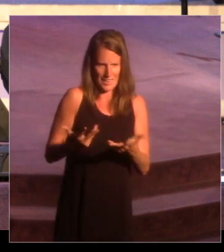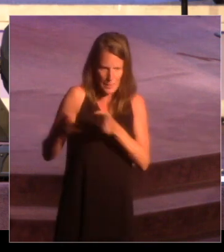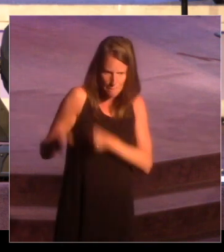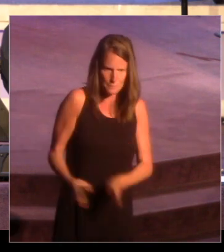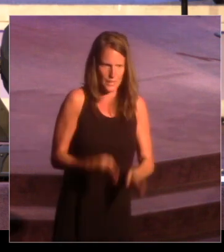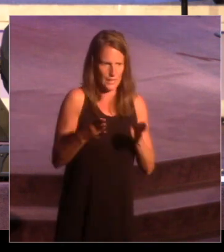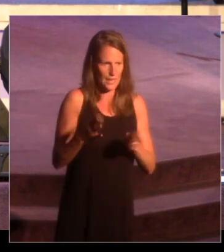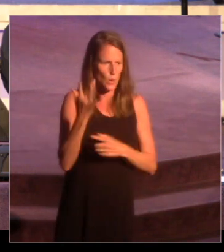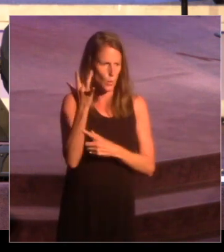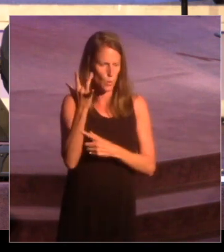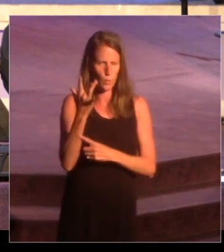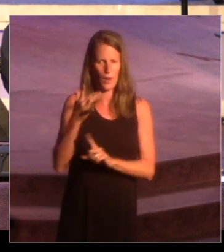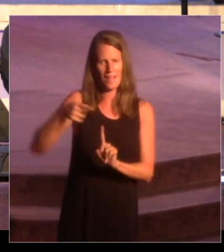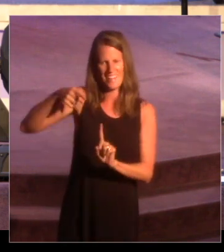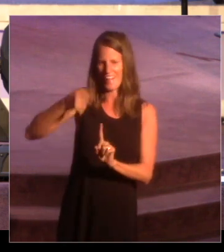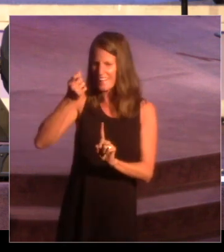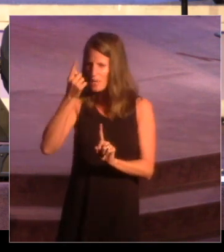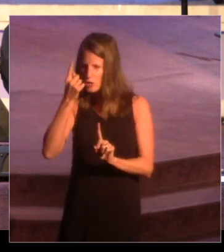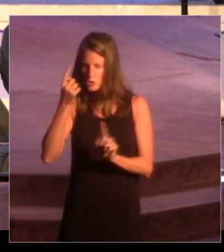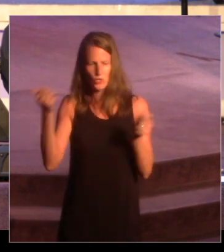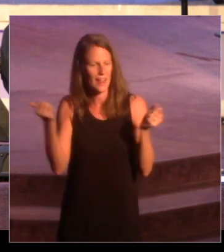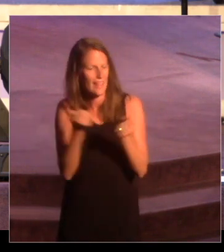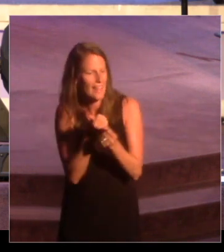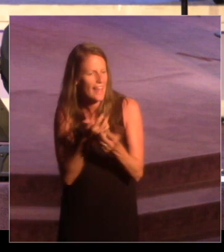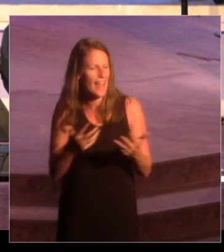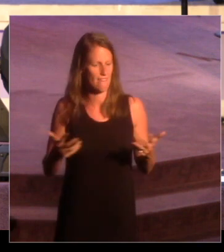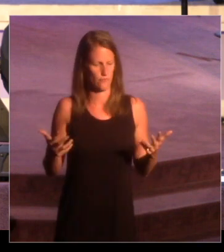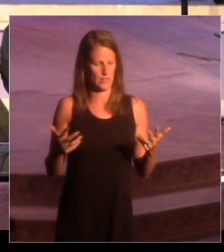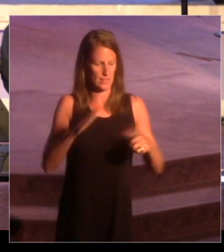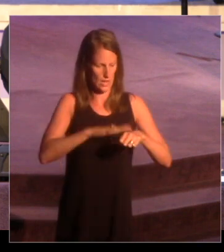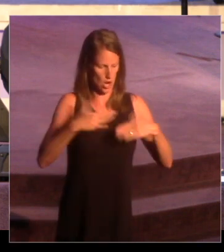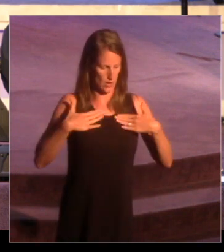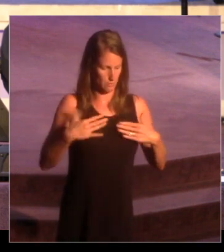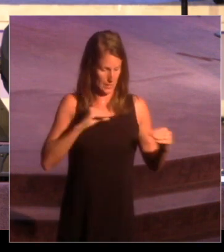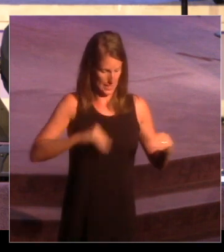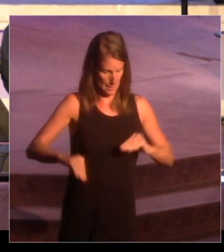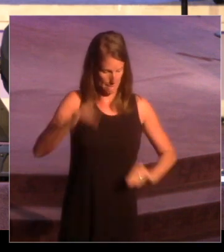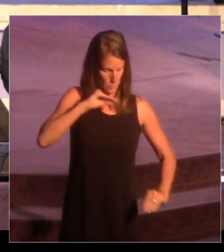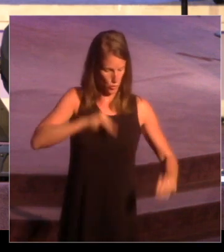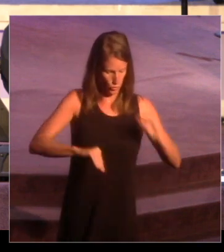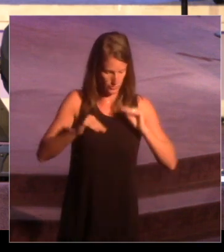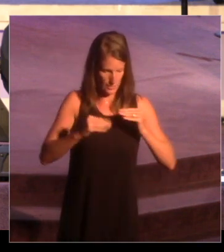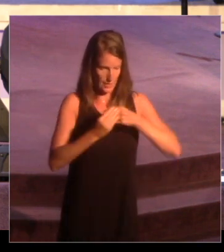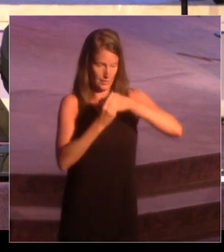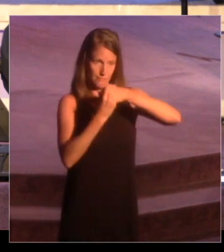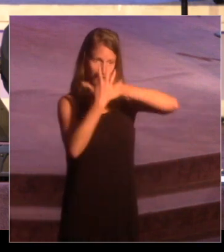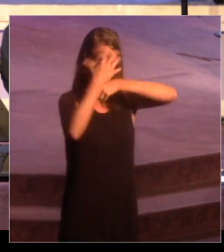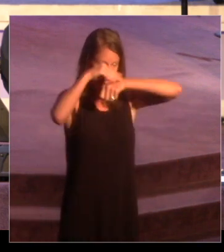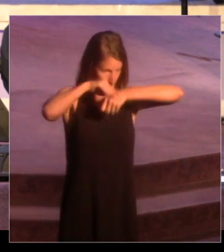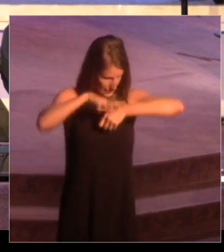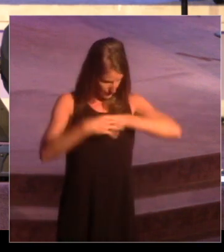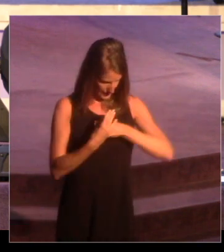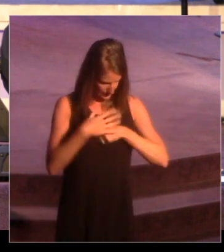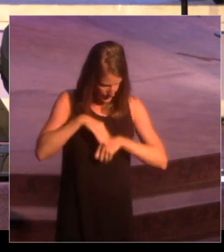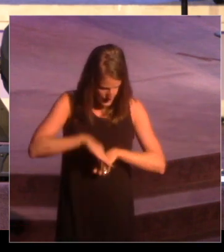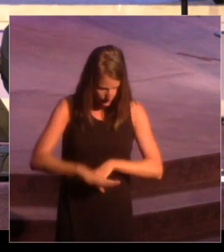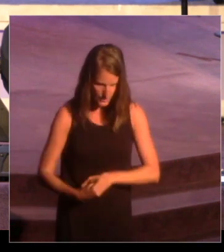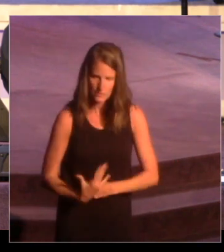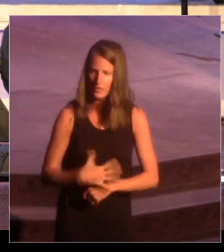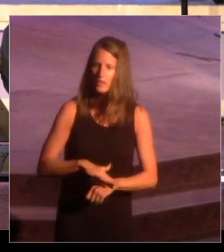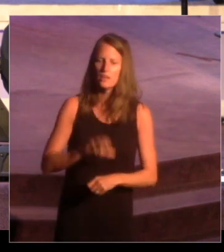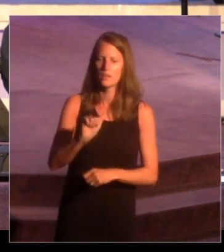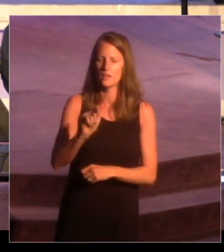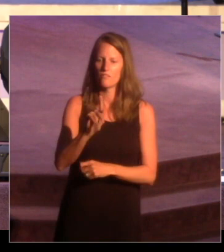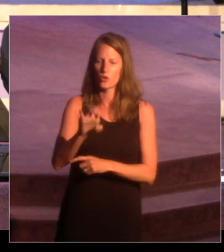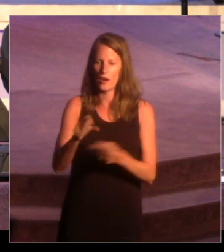plan, because he understood this. Everything on me that moves affects every other part of me. It's why when your ankle